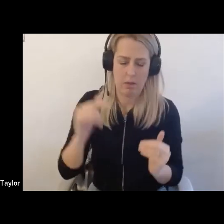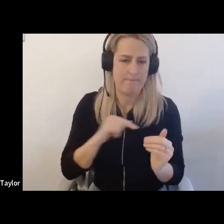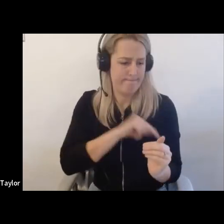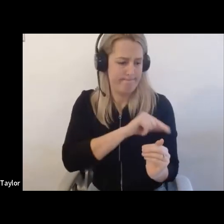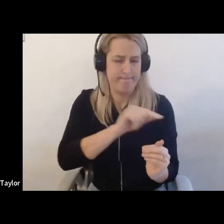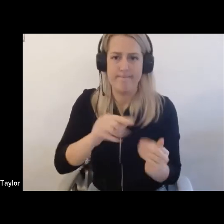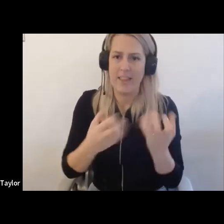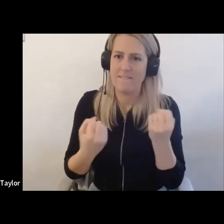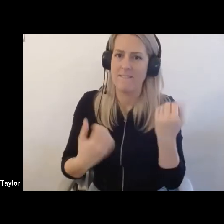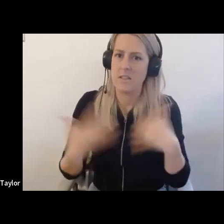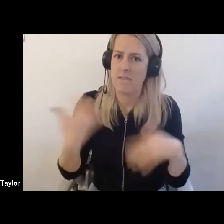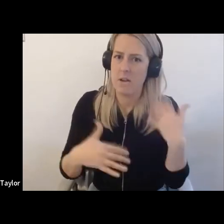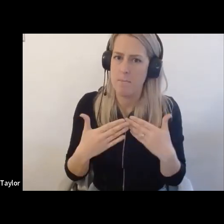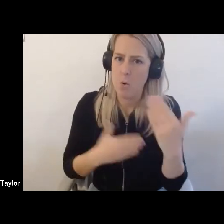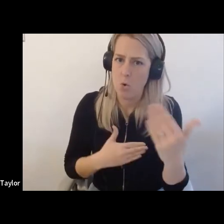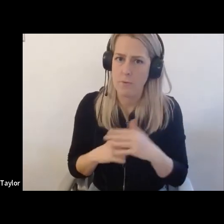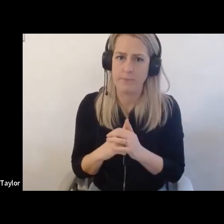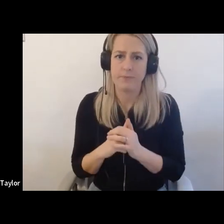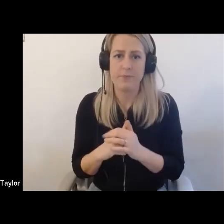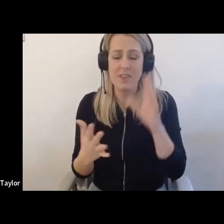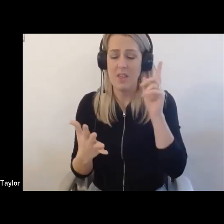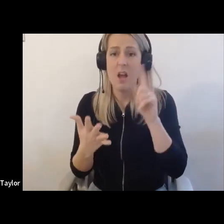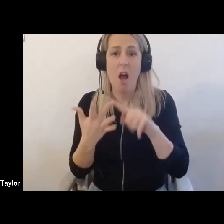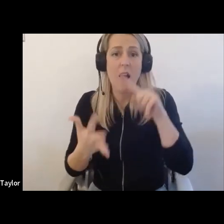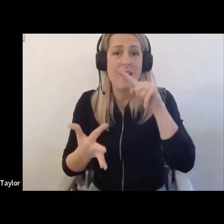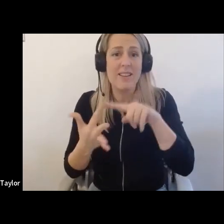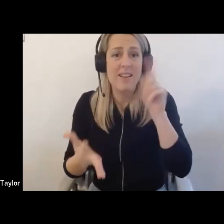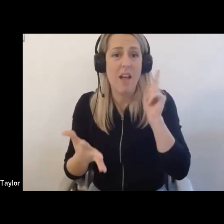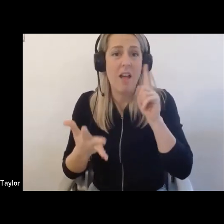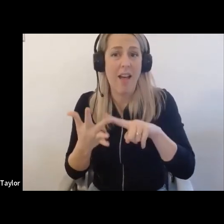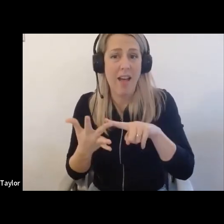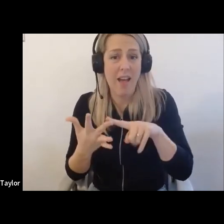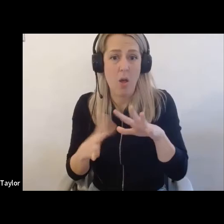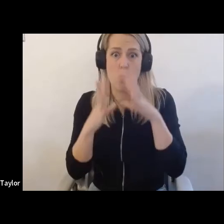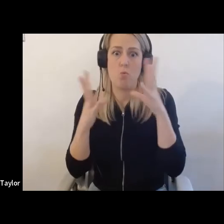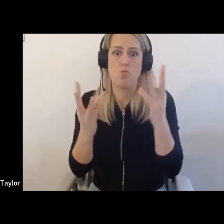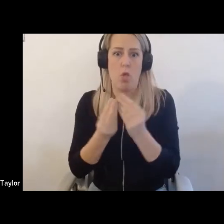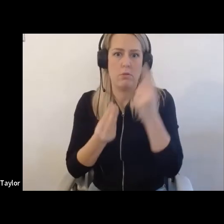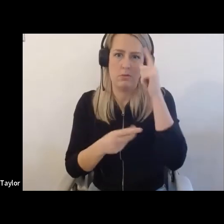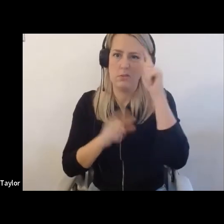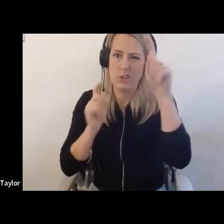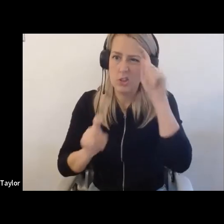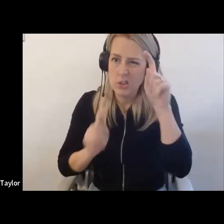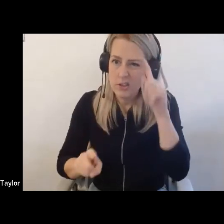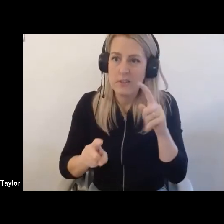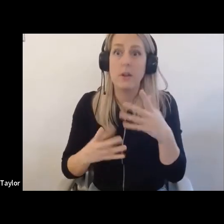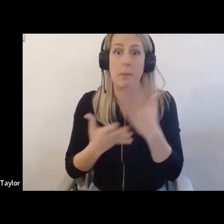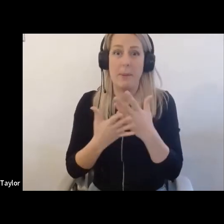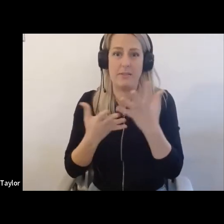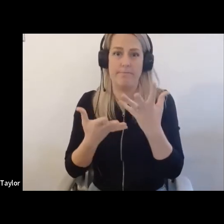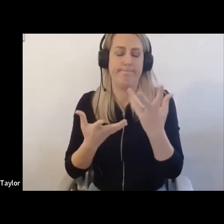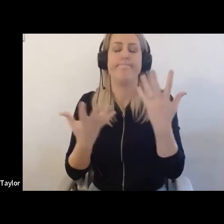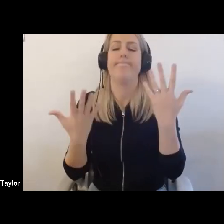which we refer to as the IEI, undertook a landscape review of ICT and